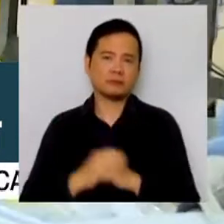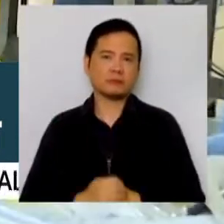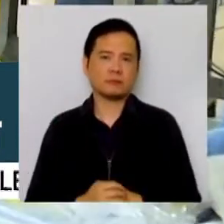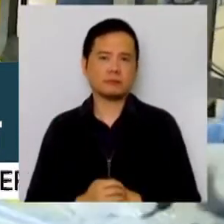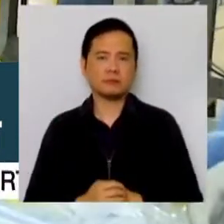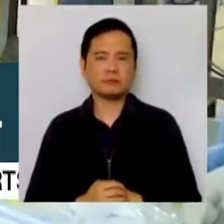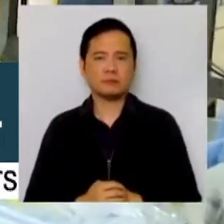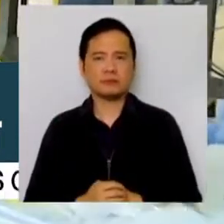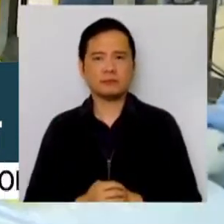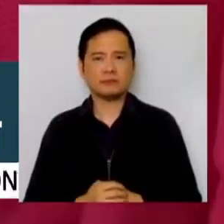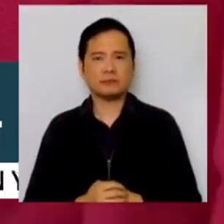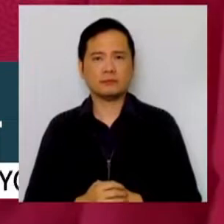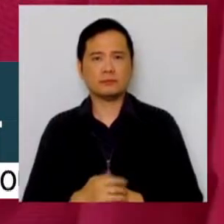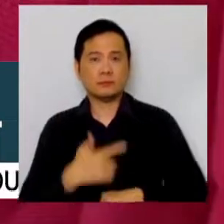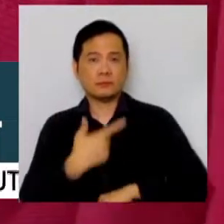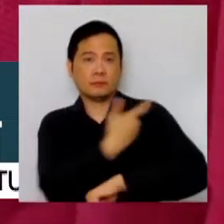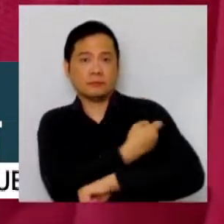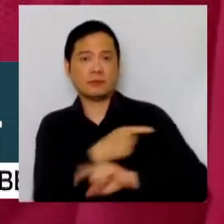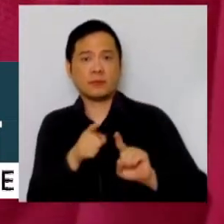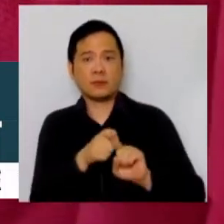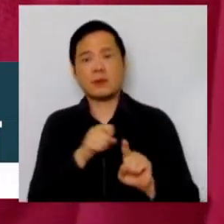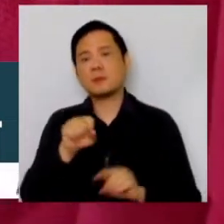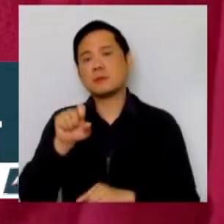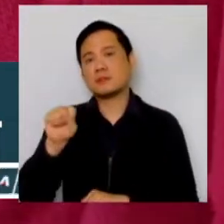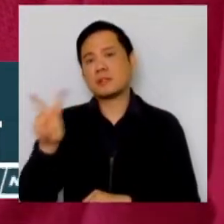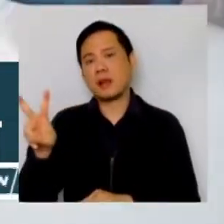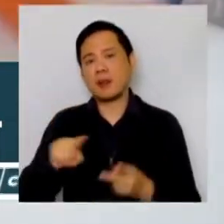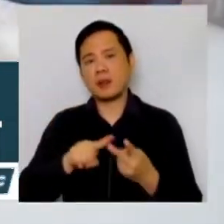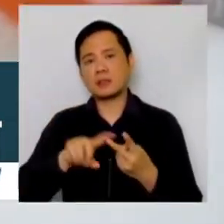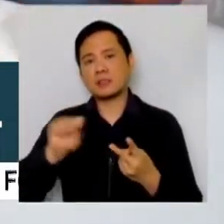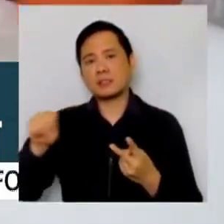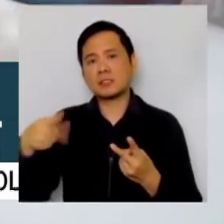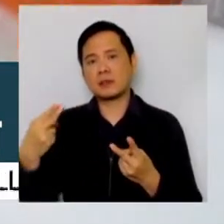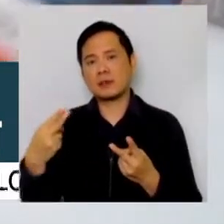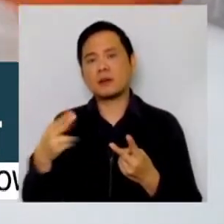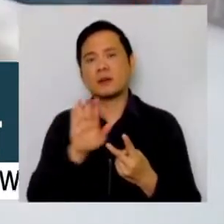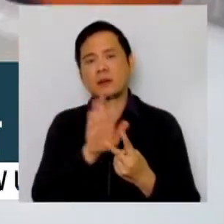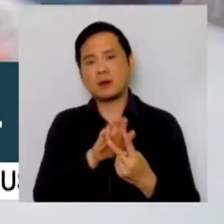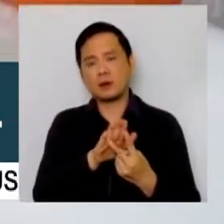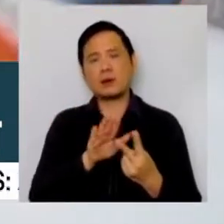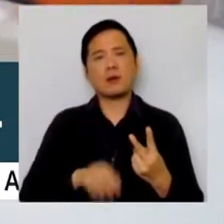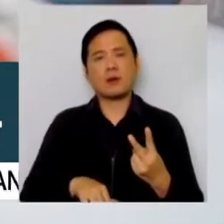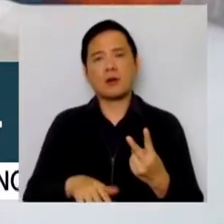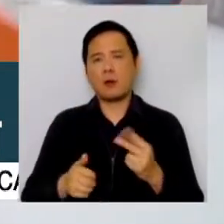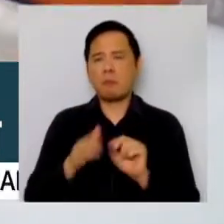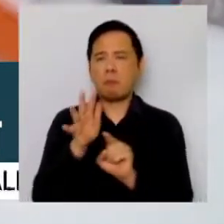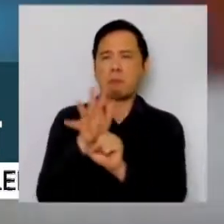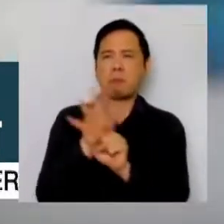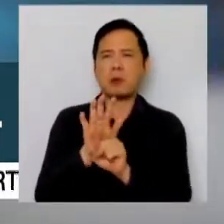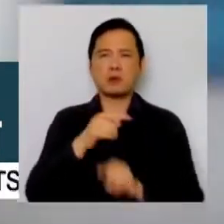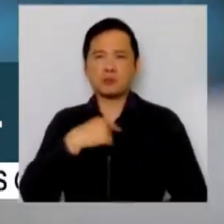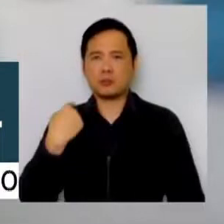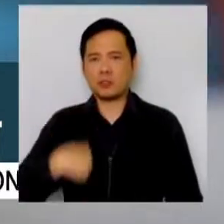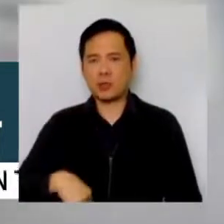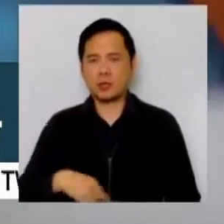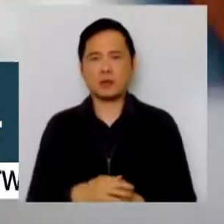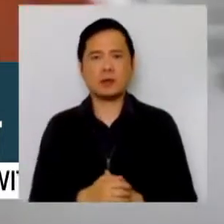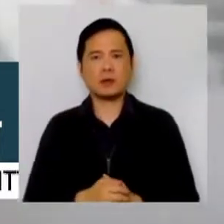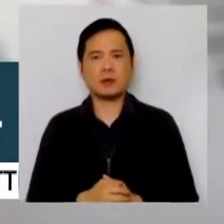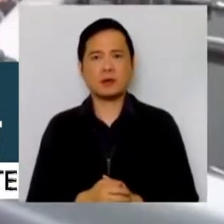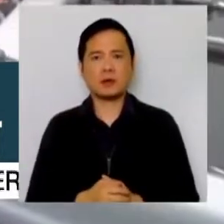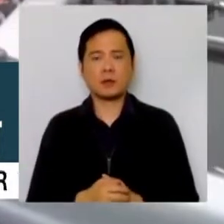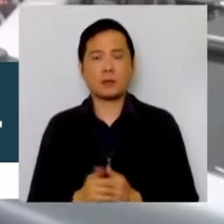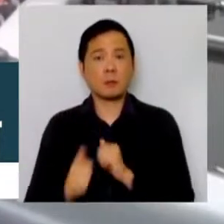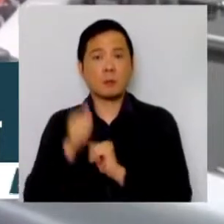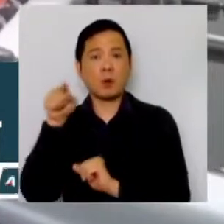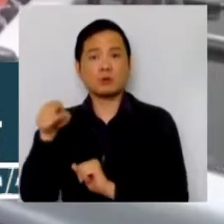Vaccines manufactured by Sinovac and Sinopharm are two of the most used jabs in China and the leading COVID-19 shots exported by the